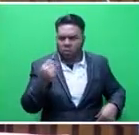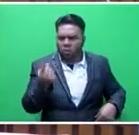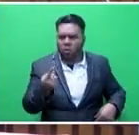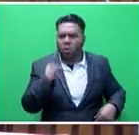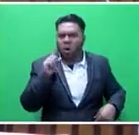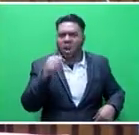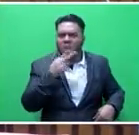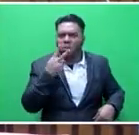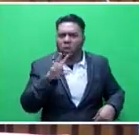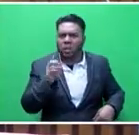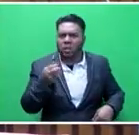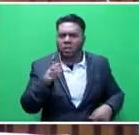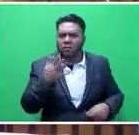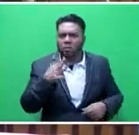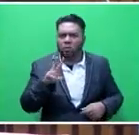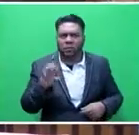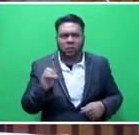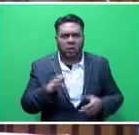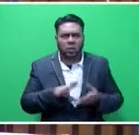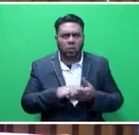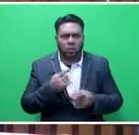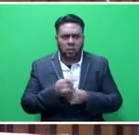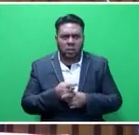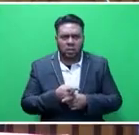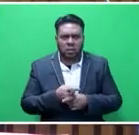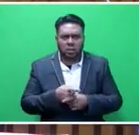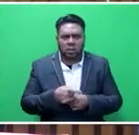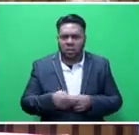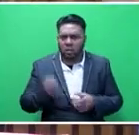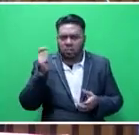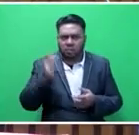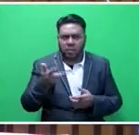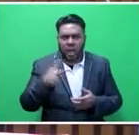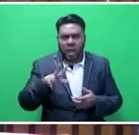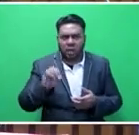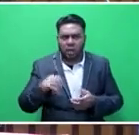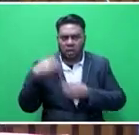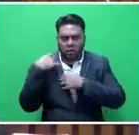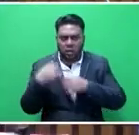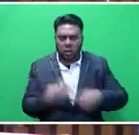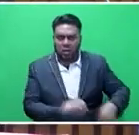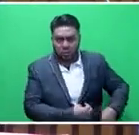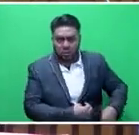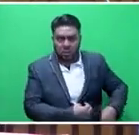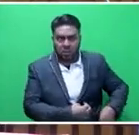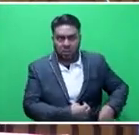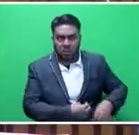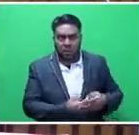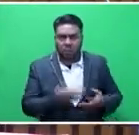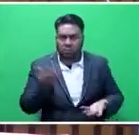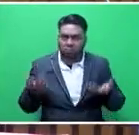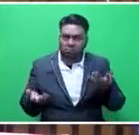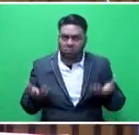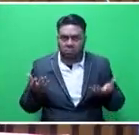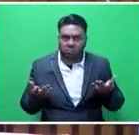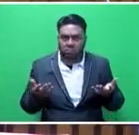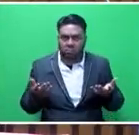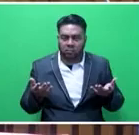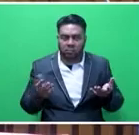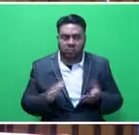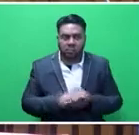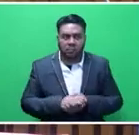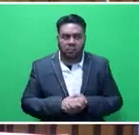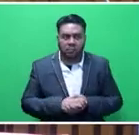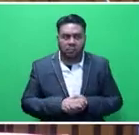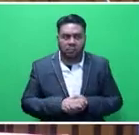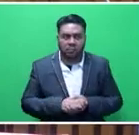$120, $150 a week. And if I'm going to sock you $80 for not wearing a seatbelt, there has to be some arrangement. And